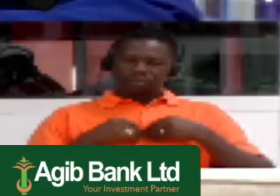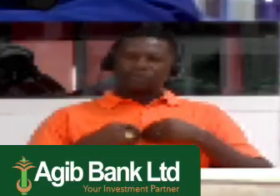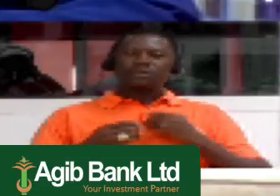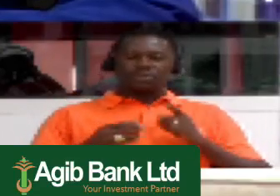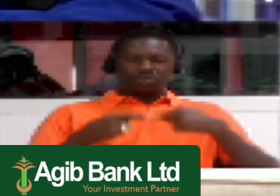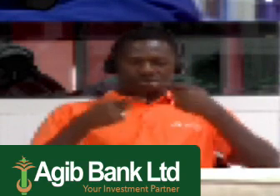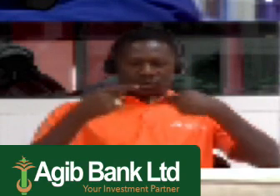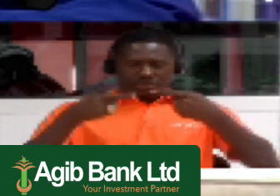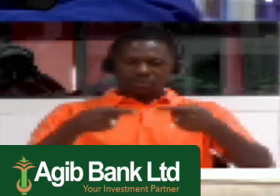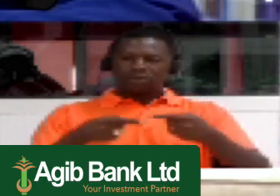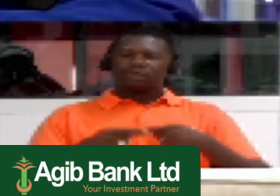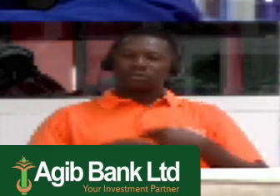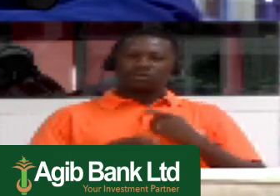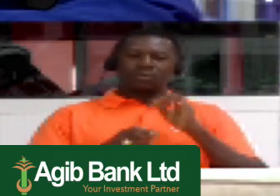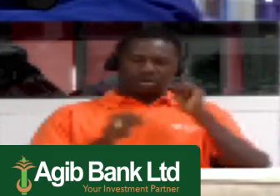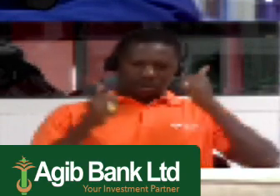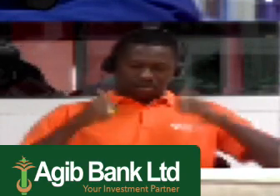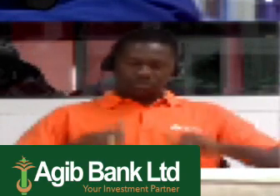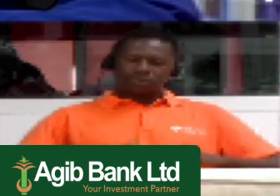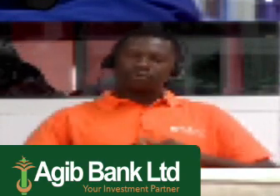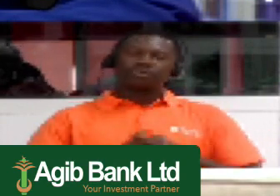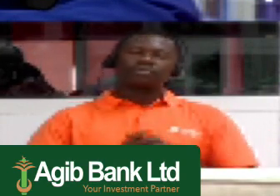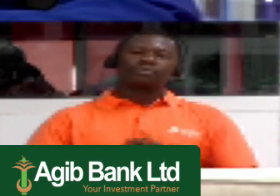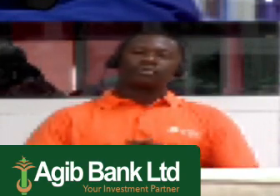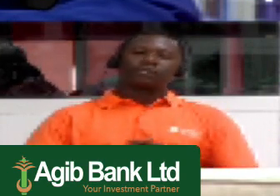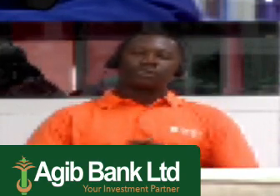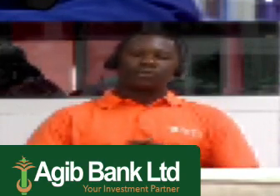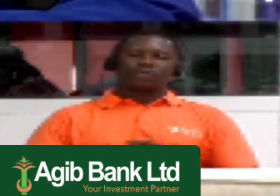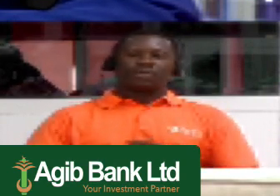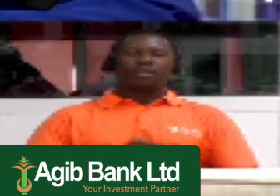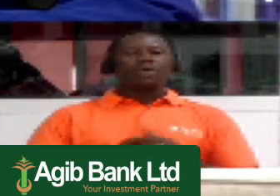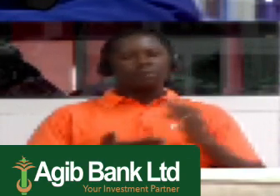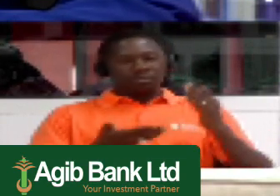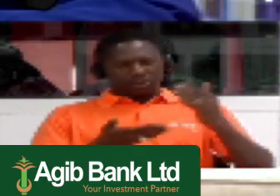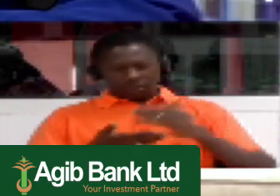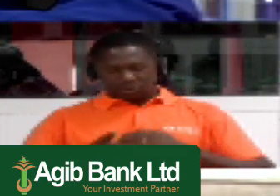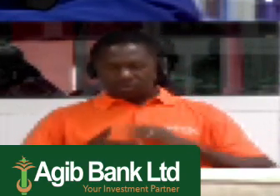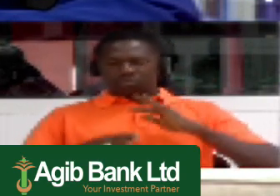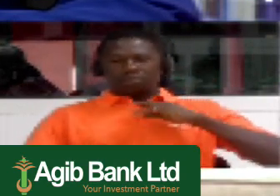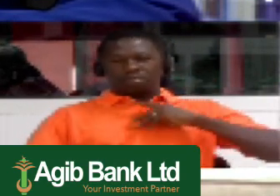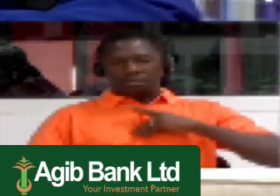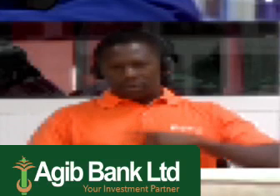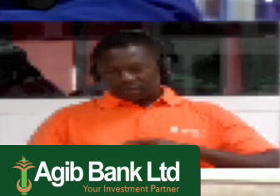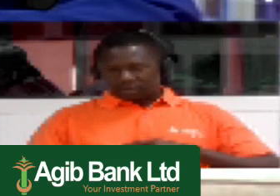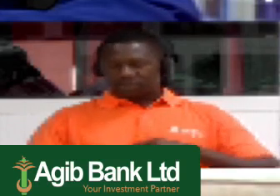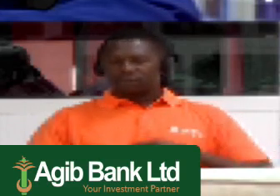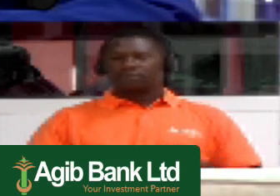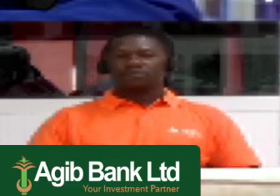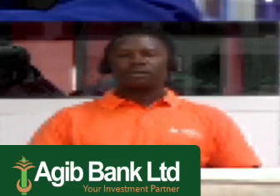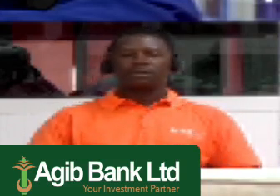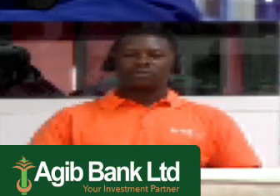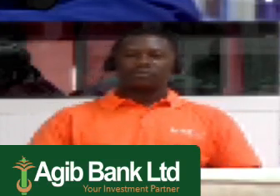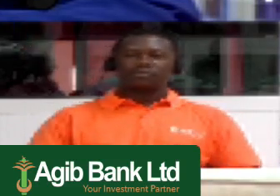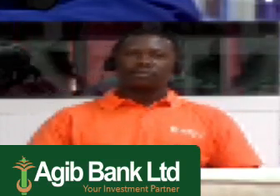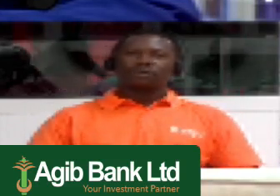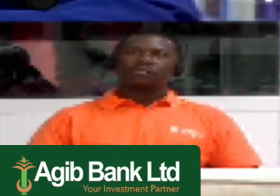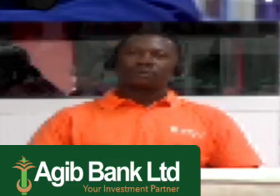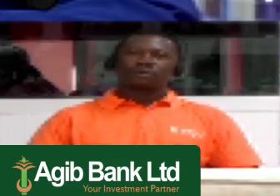processes to take its course. Grant us patience. Grant